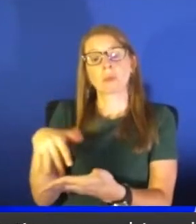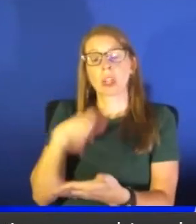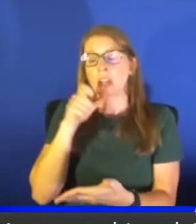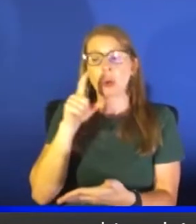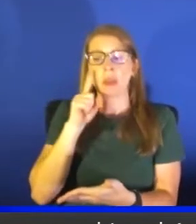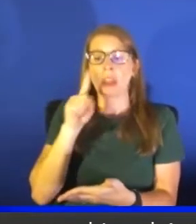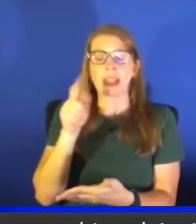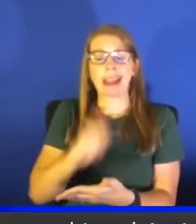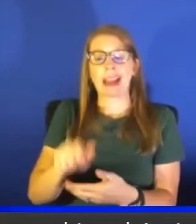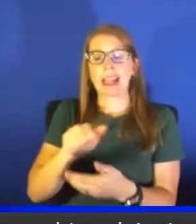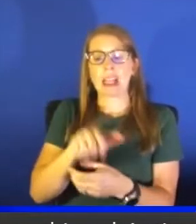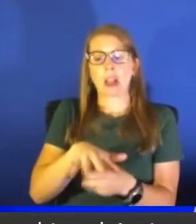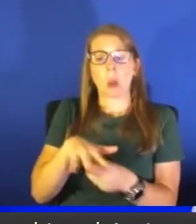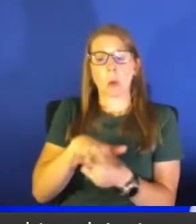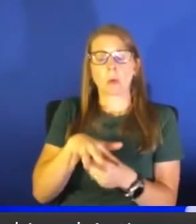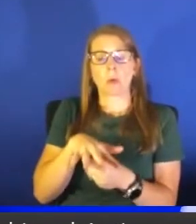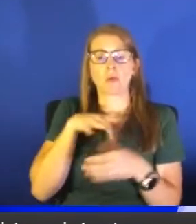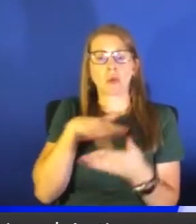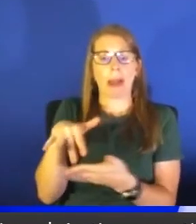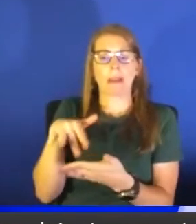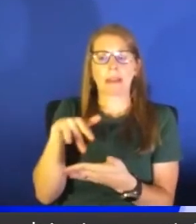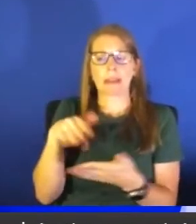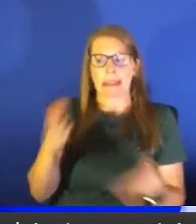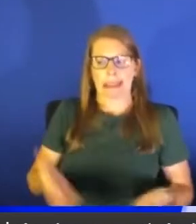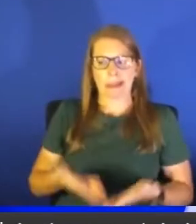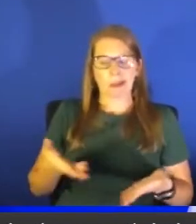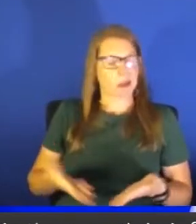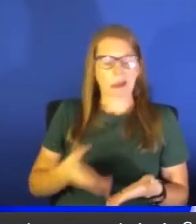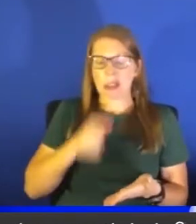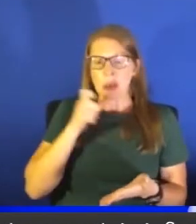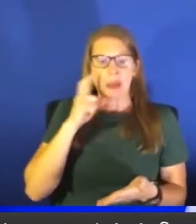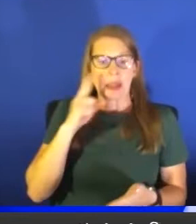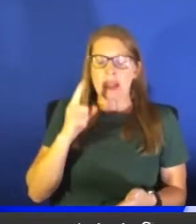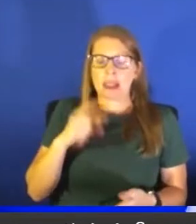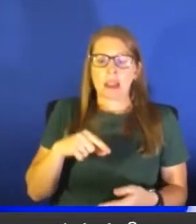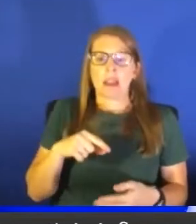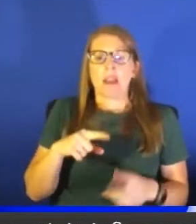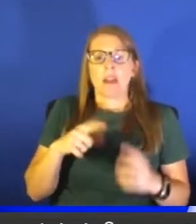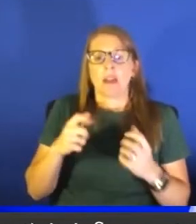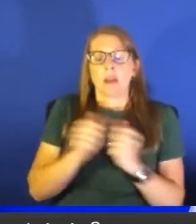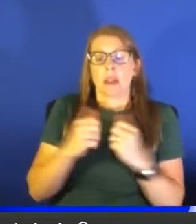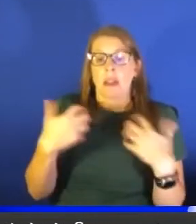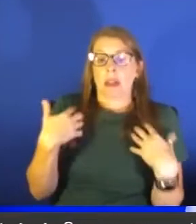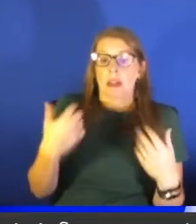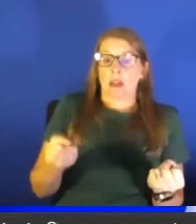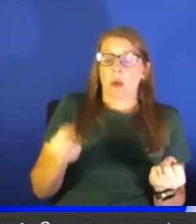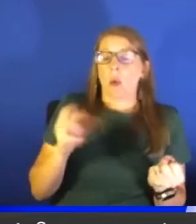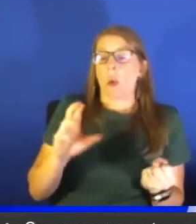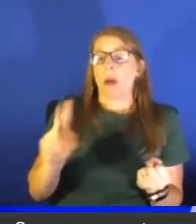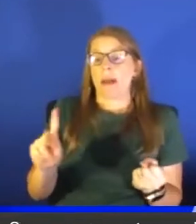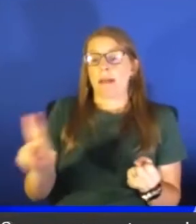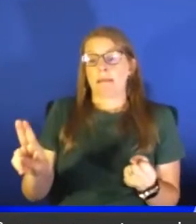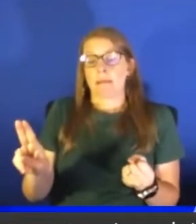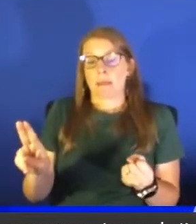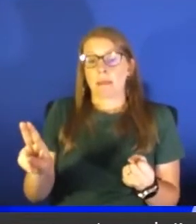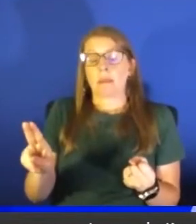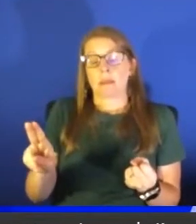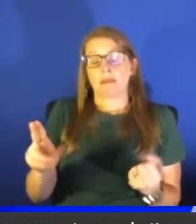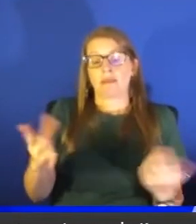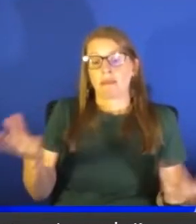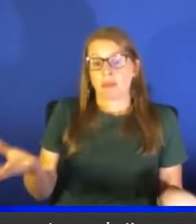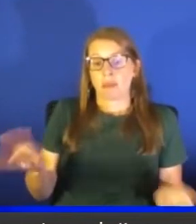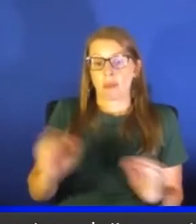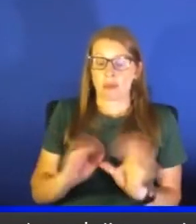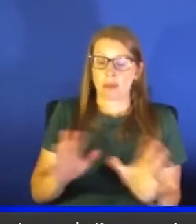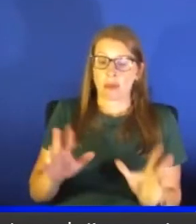trials with that. I don't believe we have anything here at the health system or with University of Kansas Medical Center. And obviously Dr. Castro